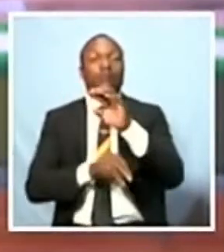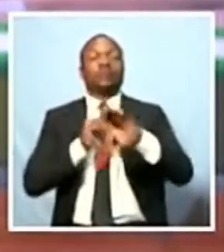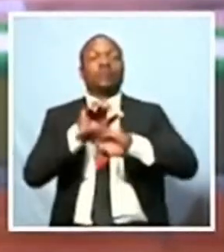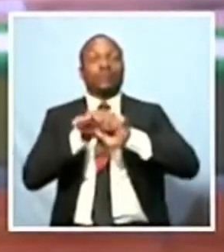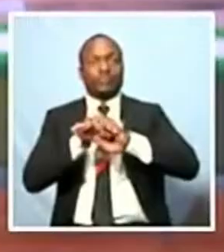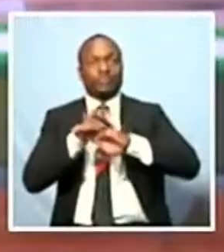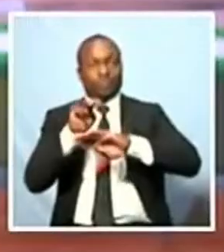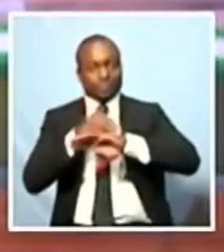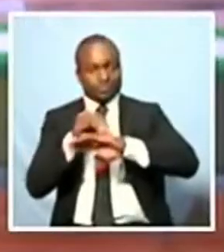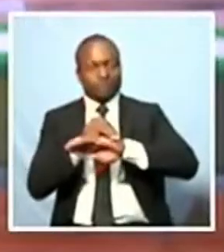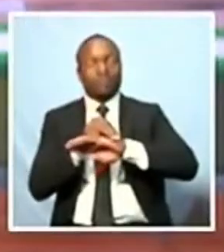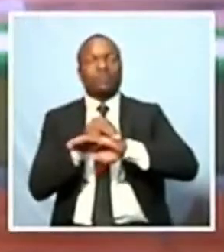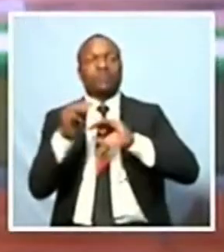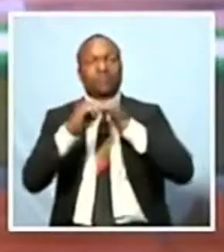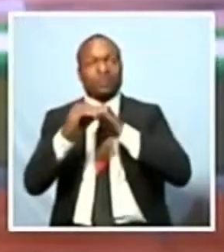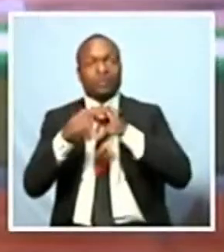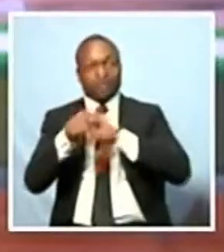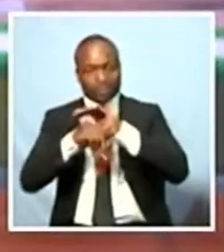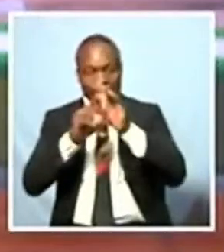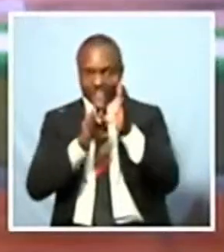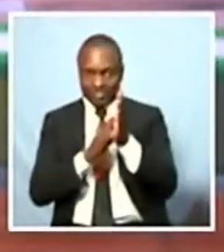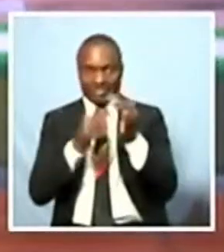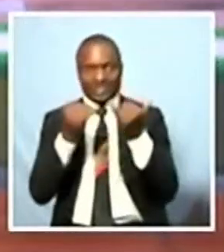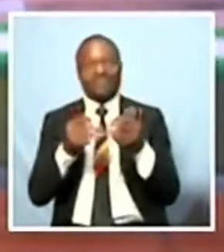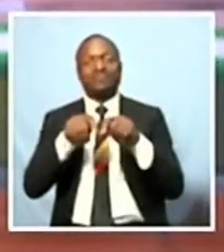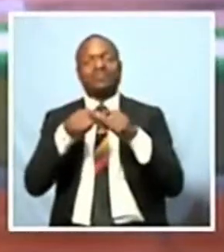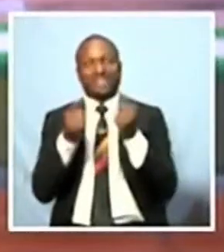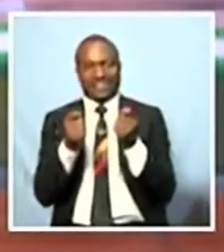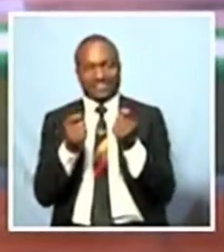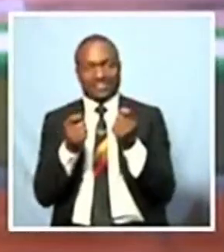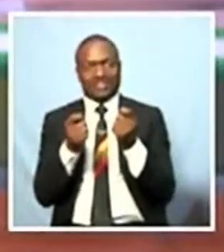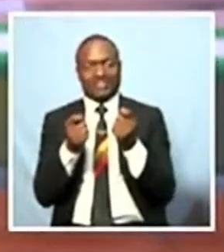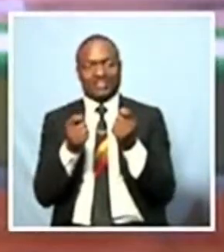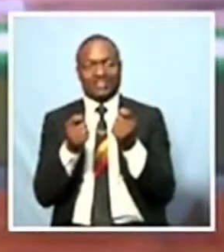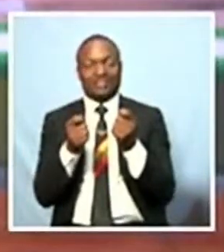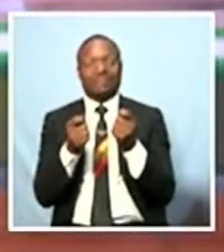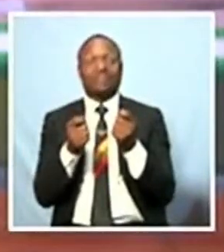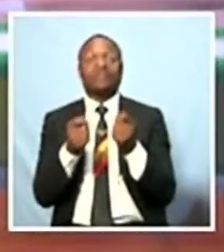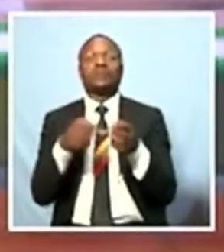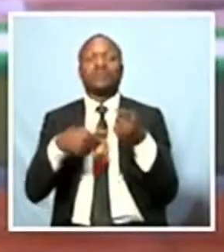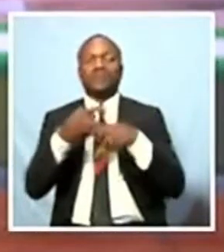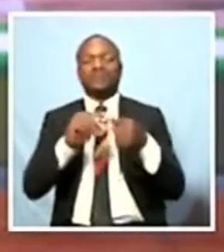levels in primary schools. So for now, we take a break. We'll be with you in a